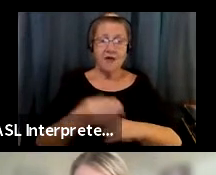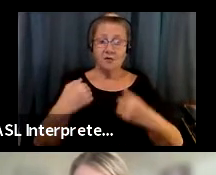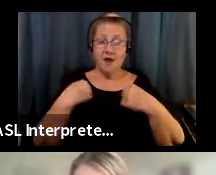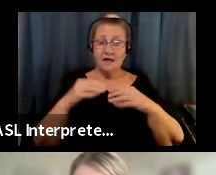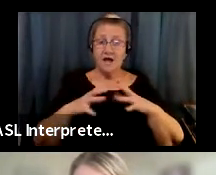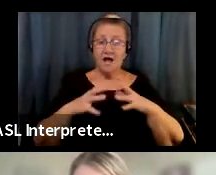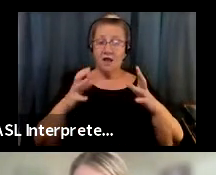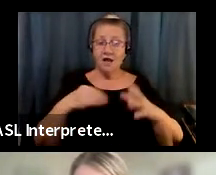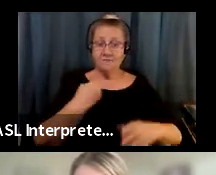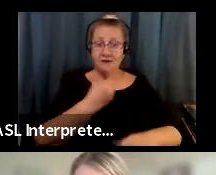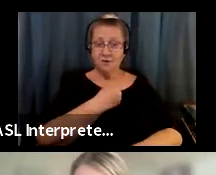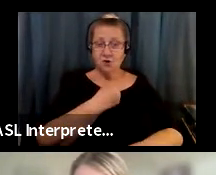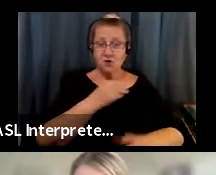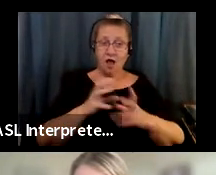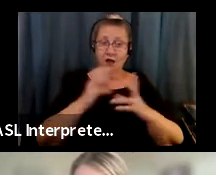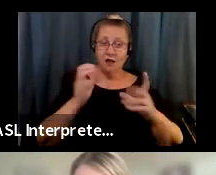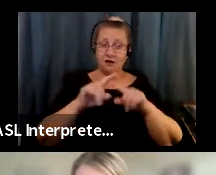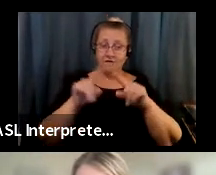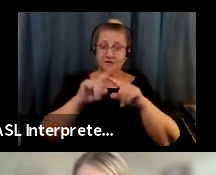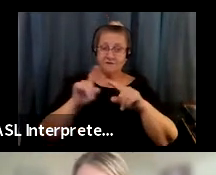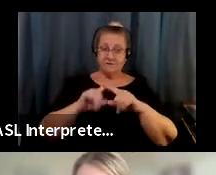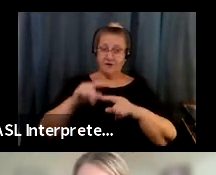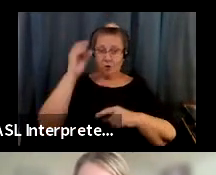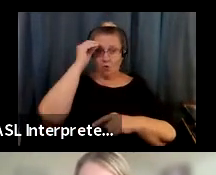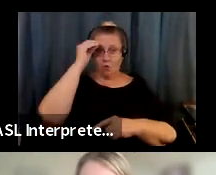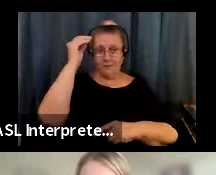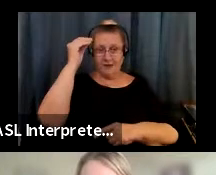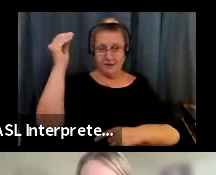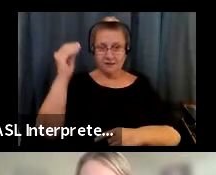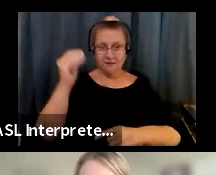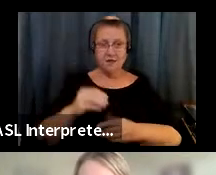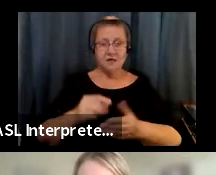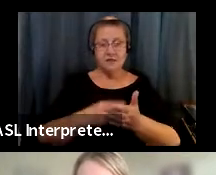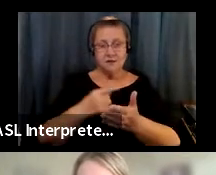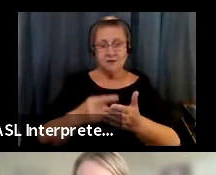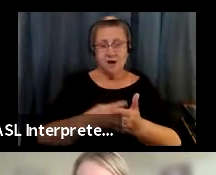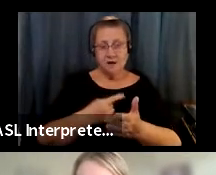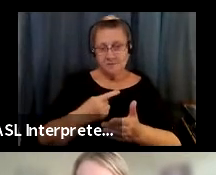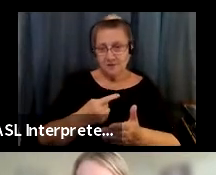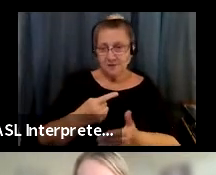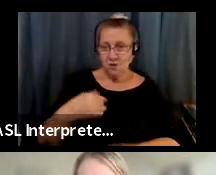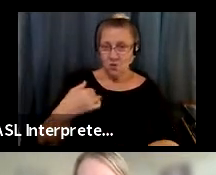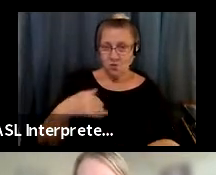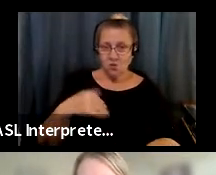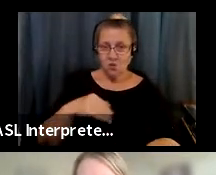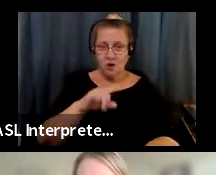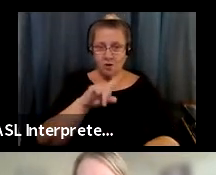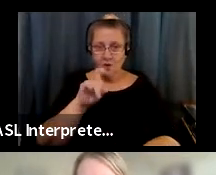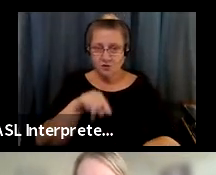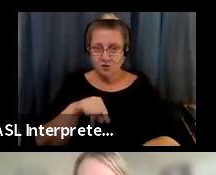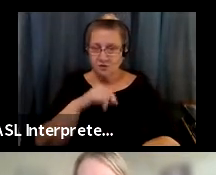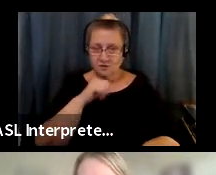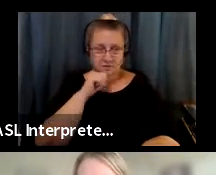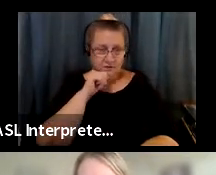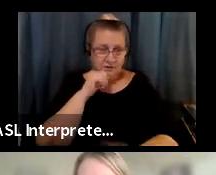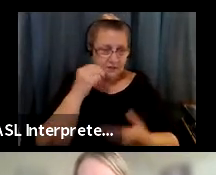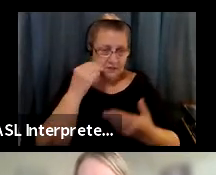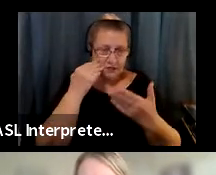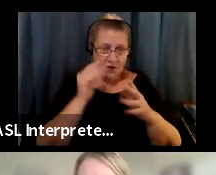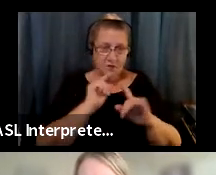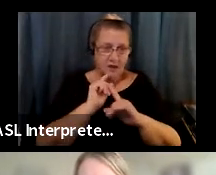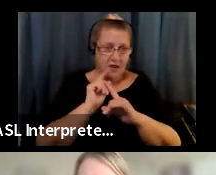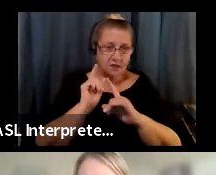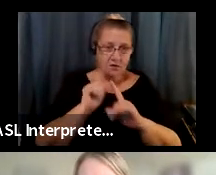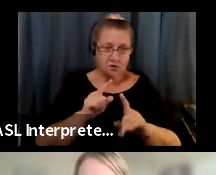lot of opinions, and at times the process was a bit unwieldy. There were questions that maybe didn't get